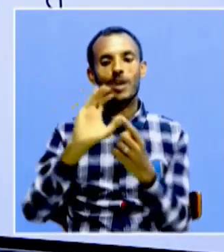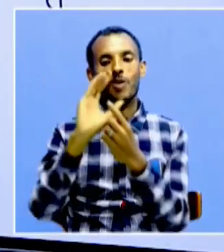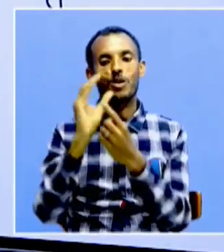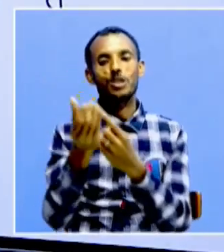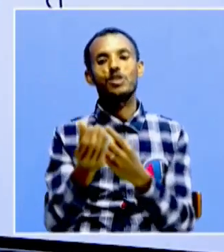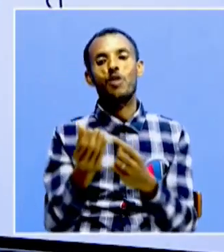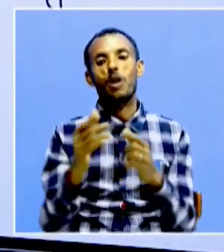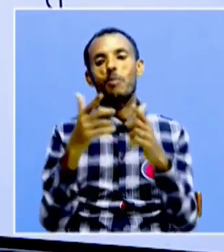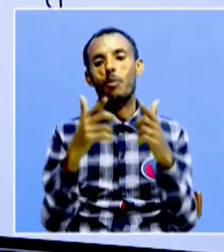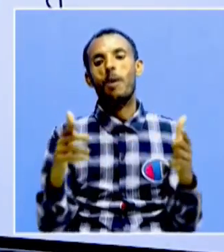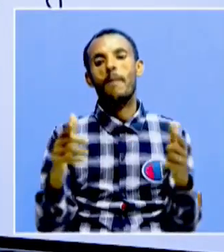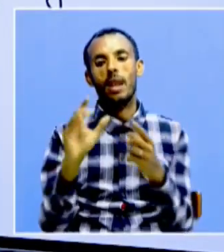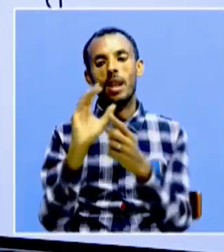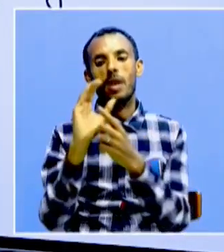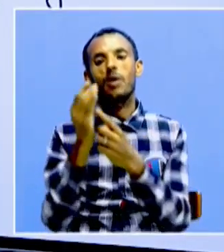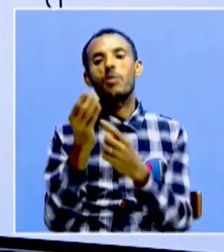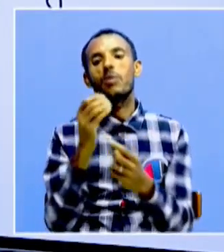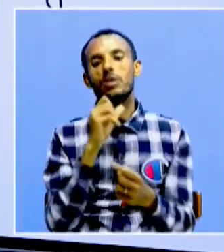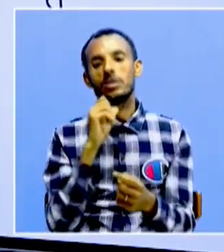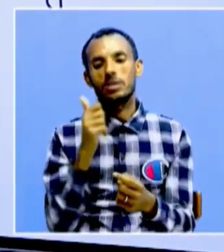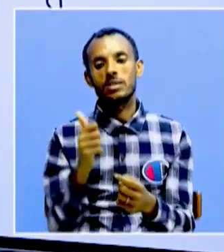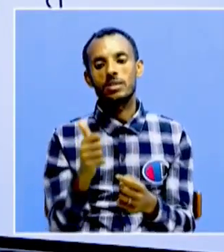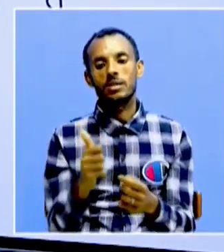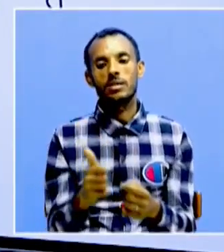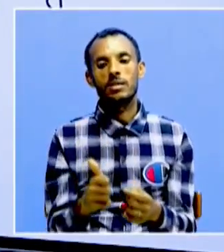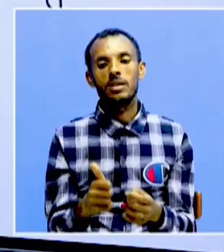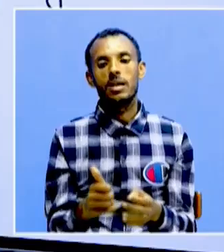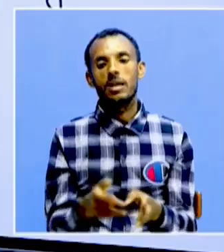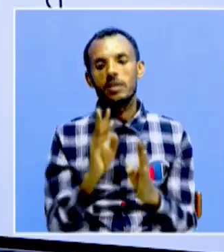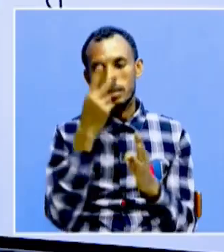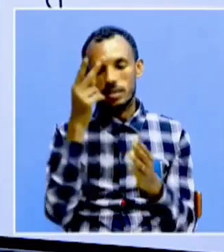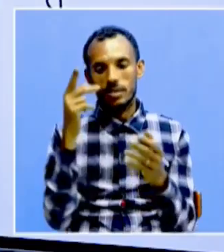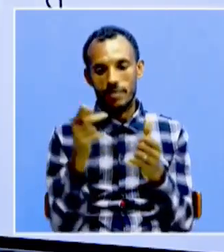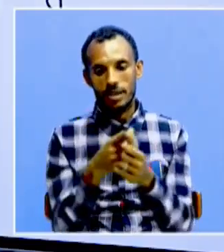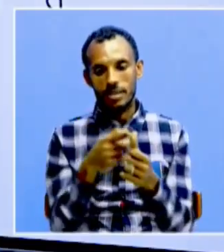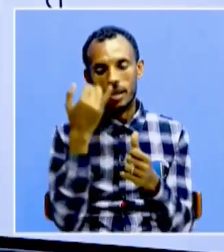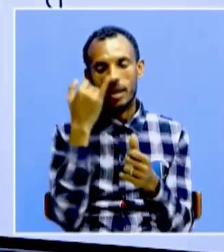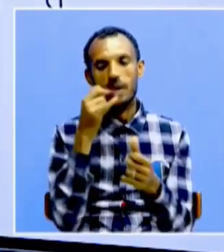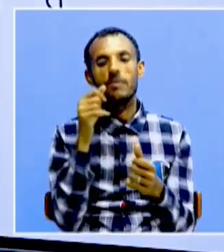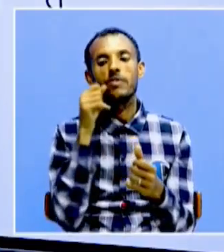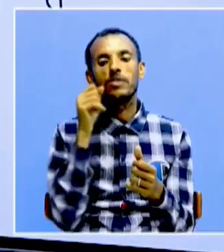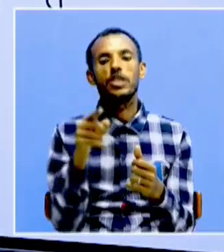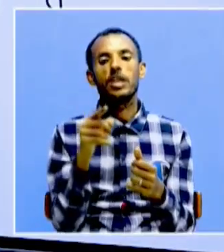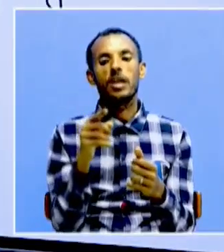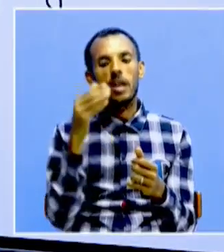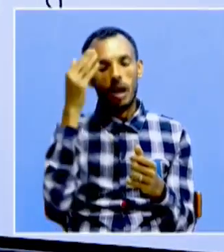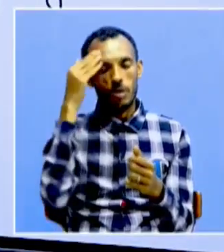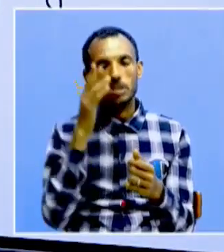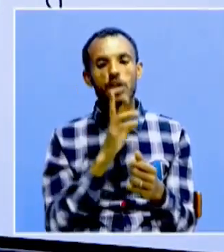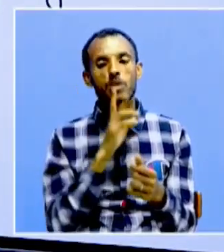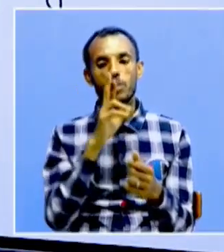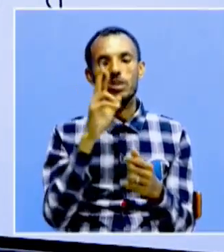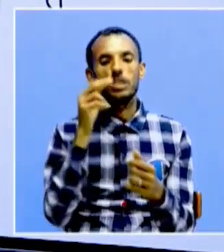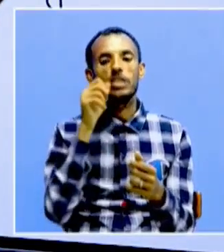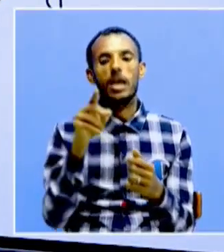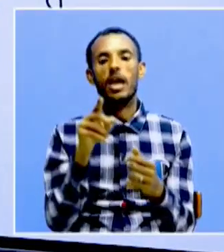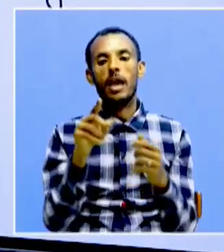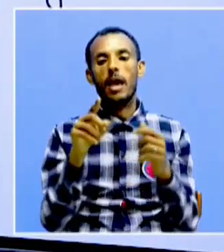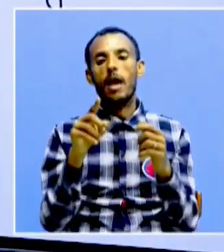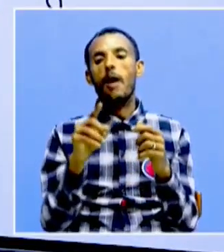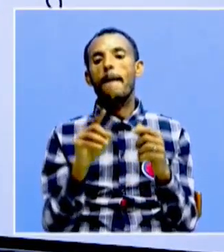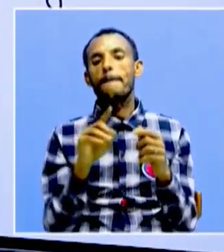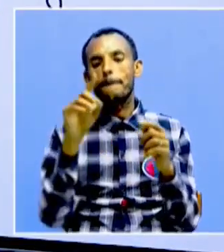the improbable condition, right? Let's see the first one. If she knows the truth, she become